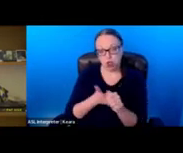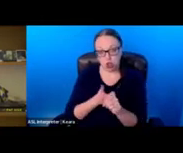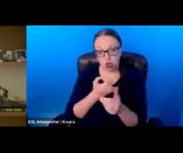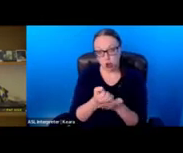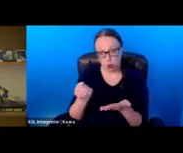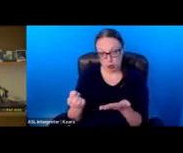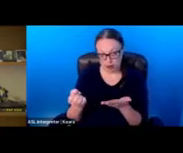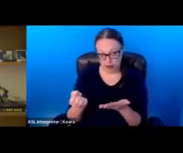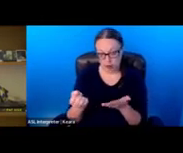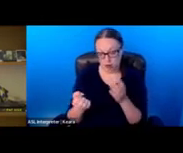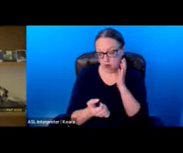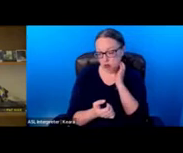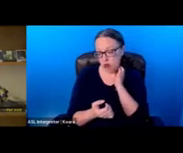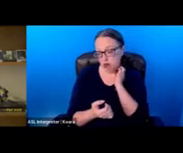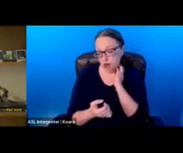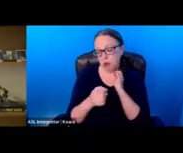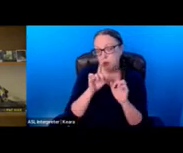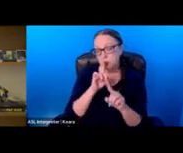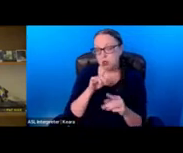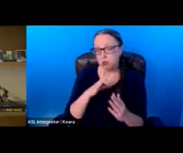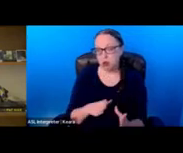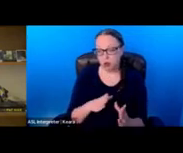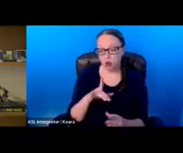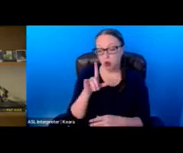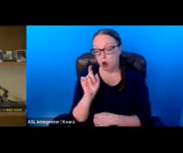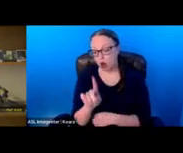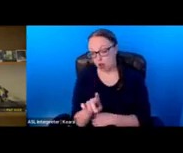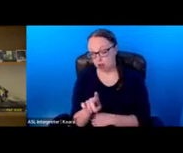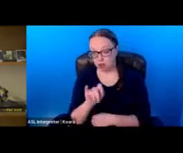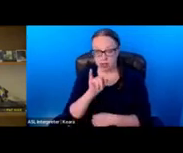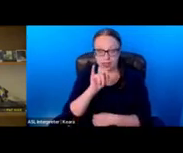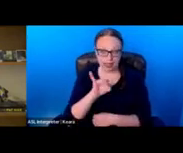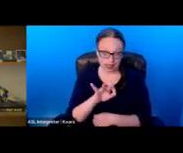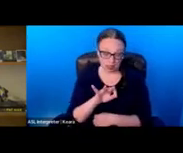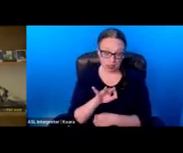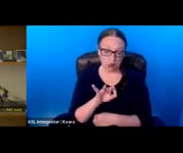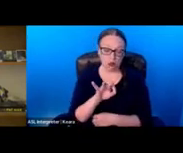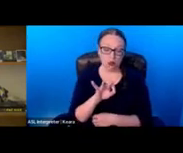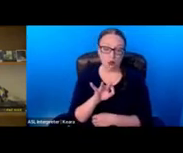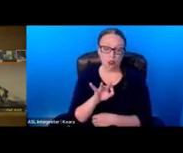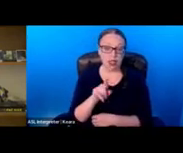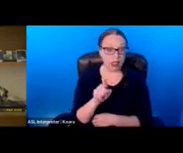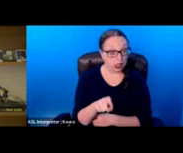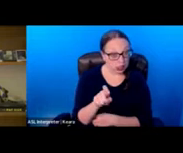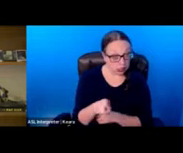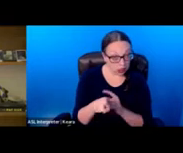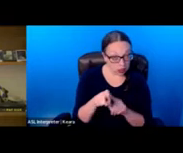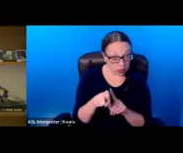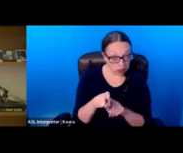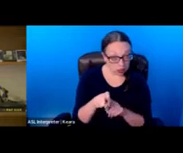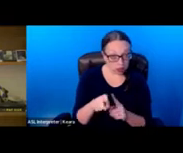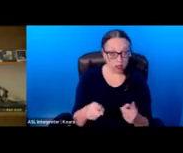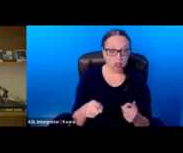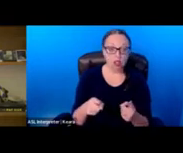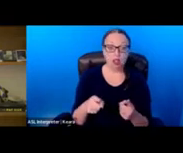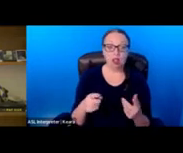equipment, respondents are asked whether or not they need, have